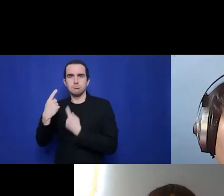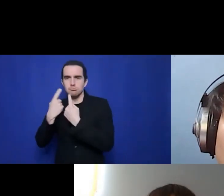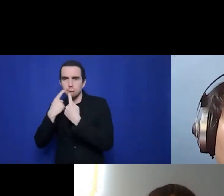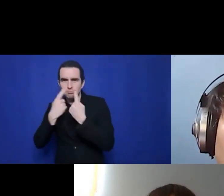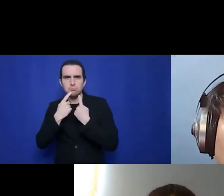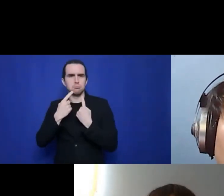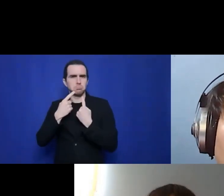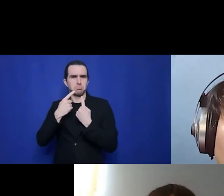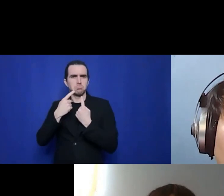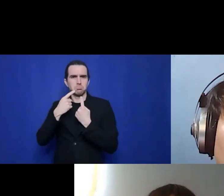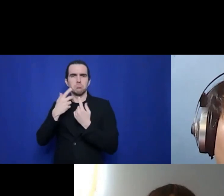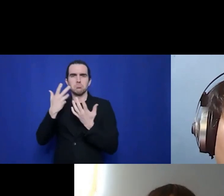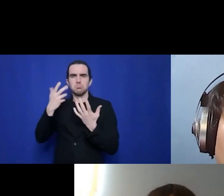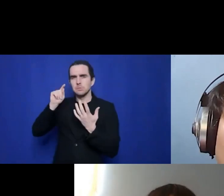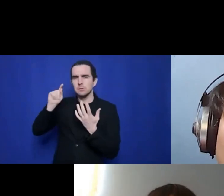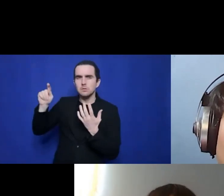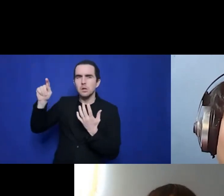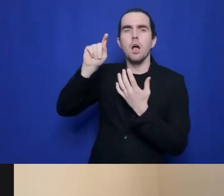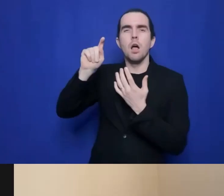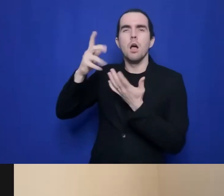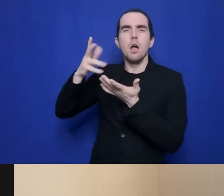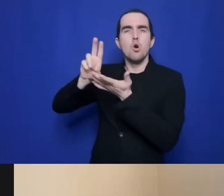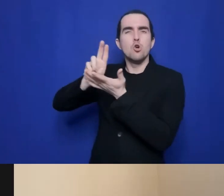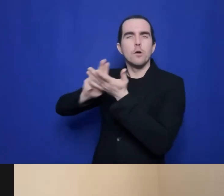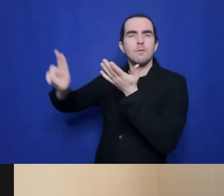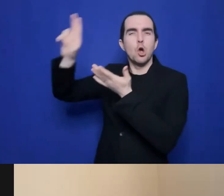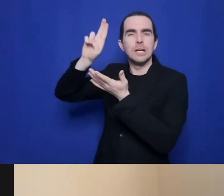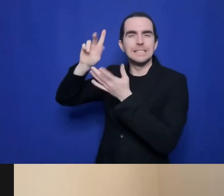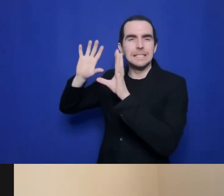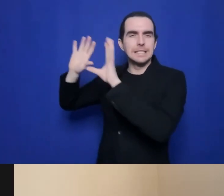don't have facilities for deaf people.